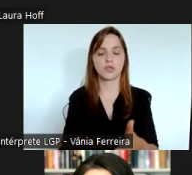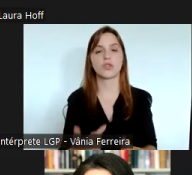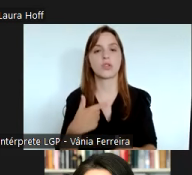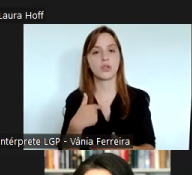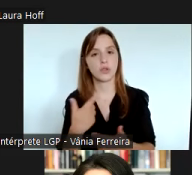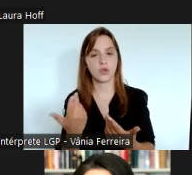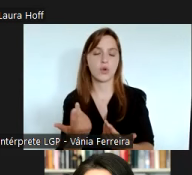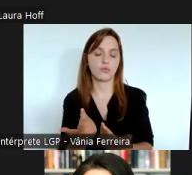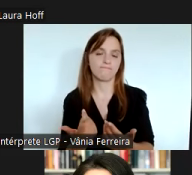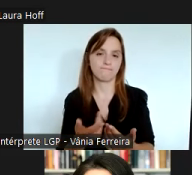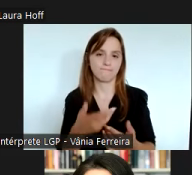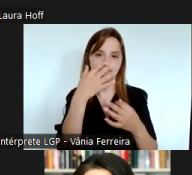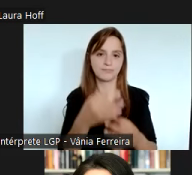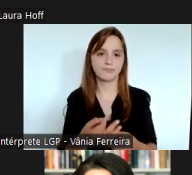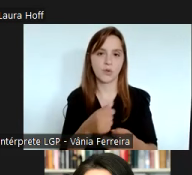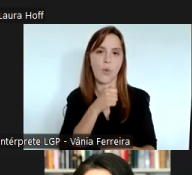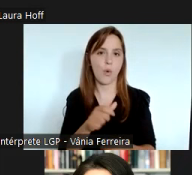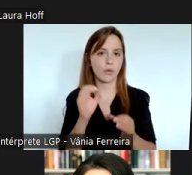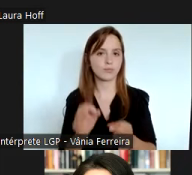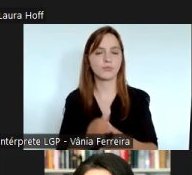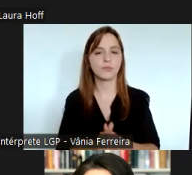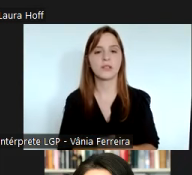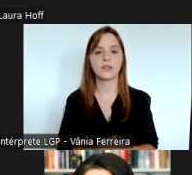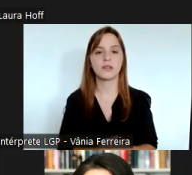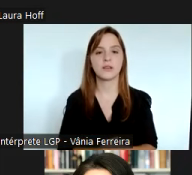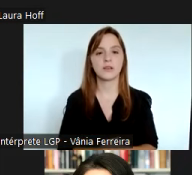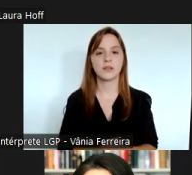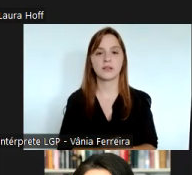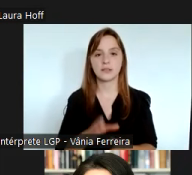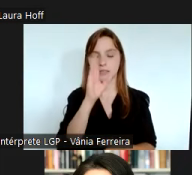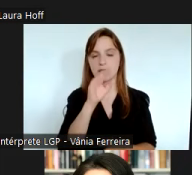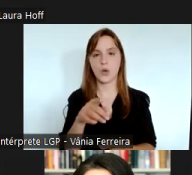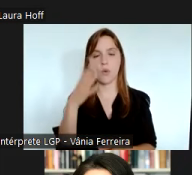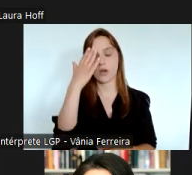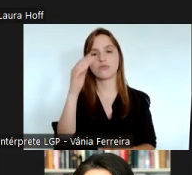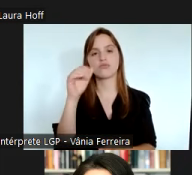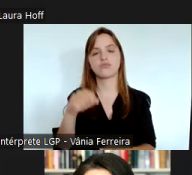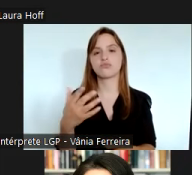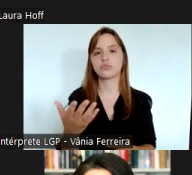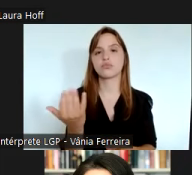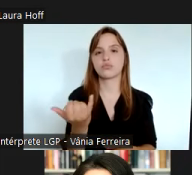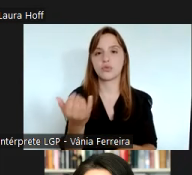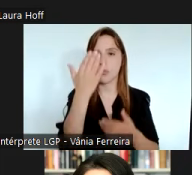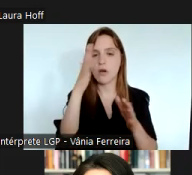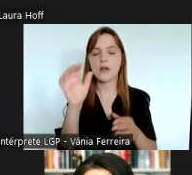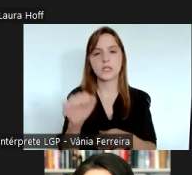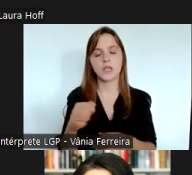that. Do I think the LMU does right as a democratic institution? Yes, I believe it as a whole. I think